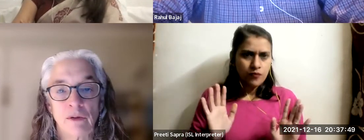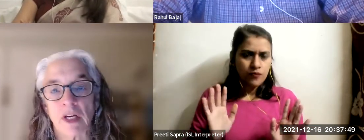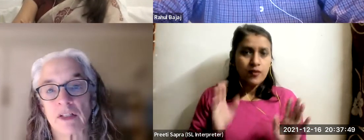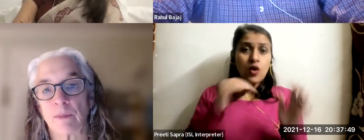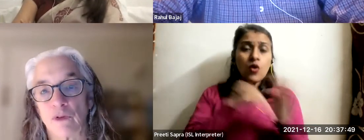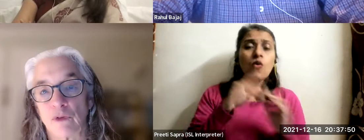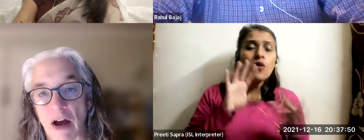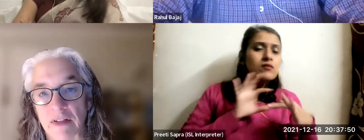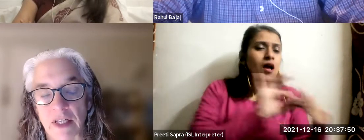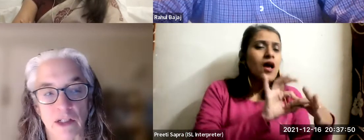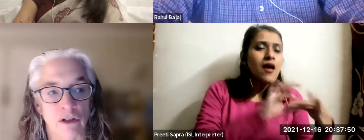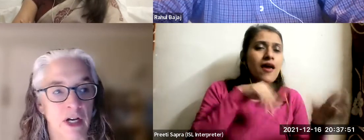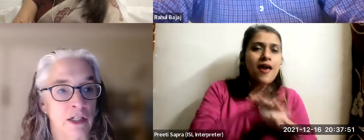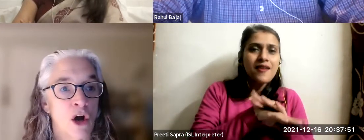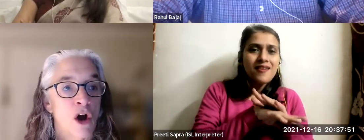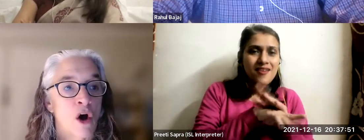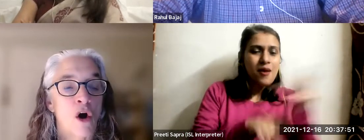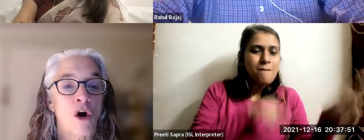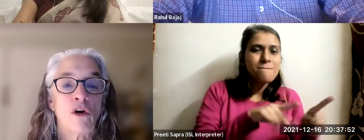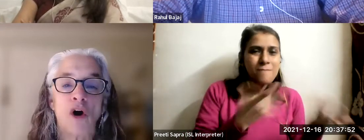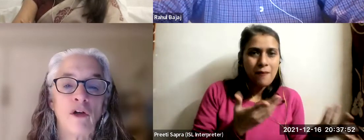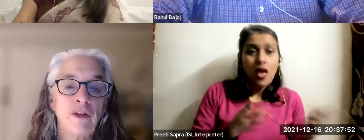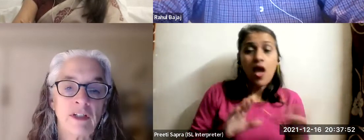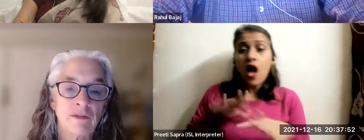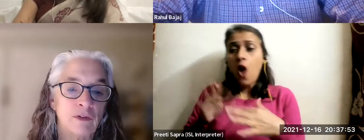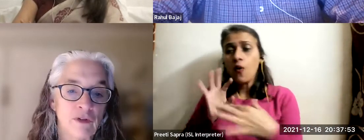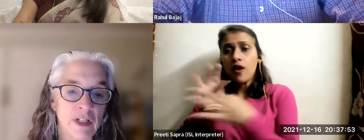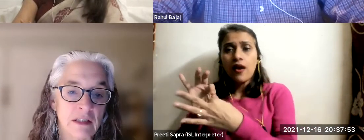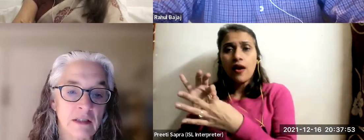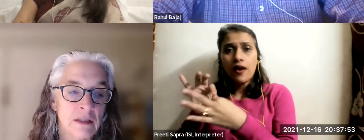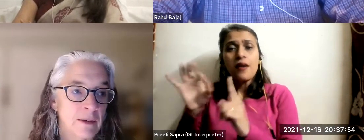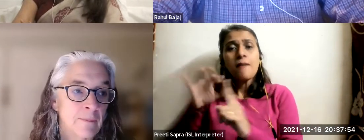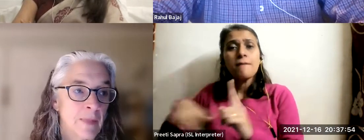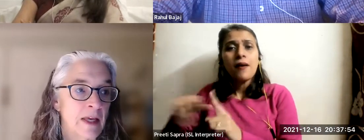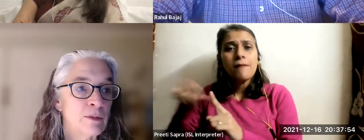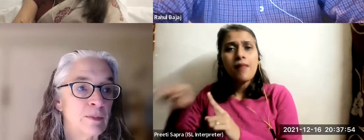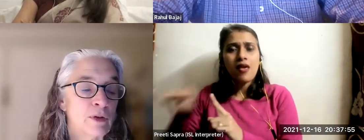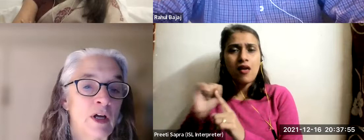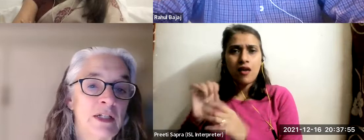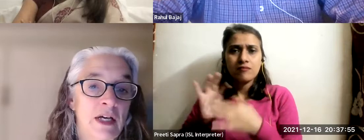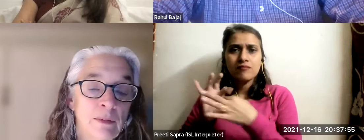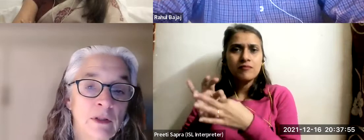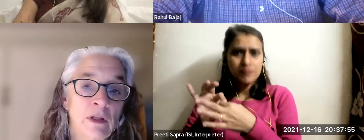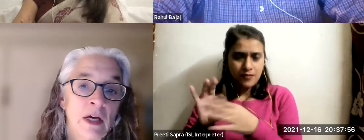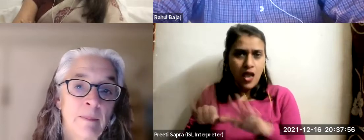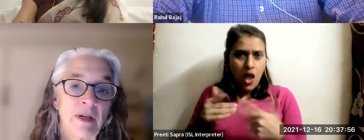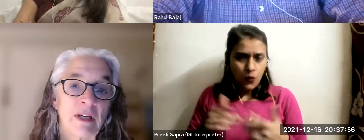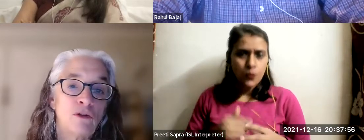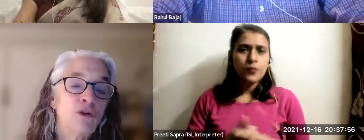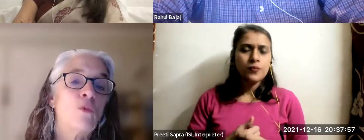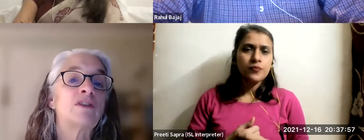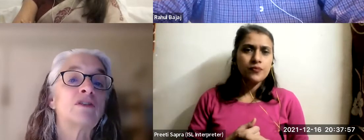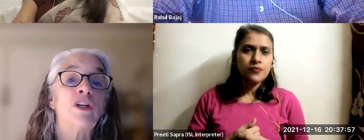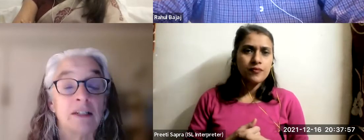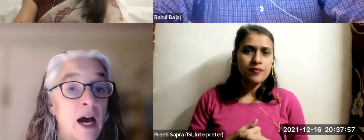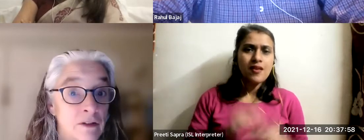How do you engage someone who's private sector? And right. all the different reasons need to be put on the table, because you don't